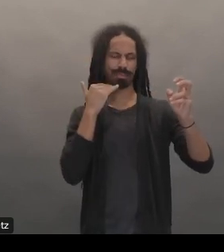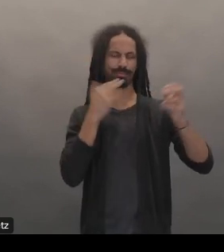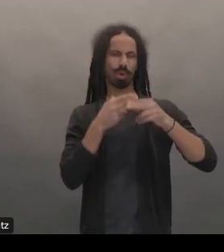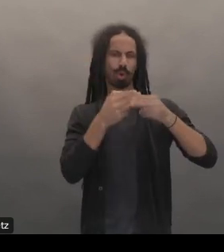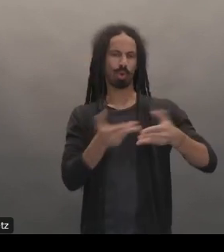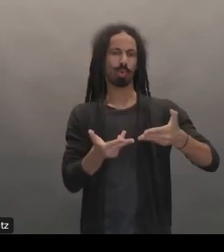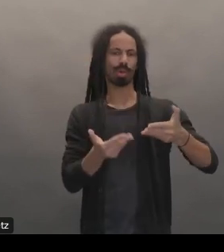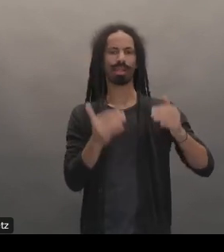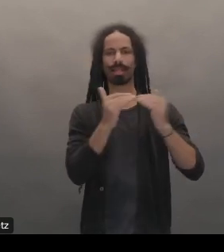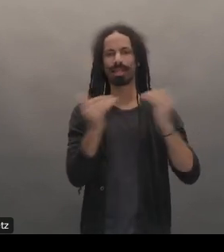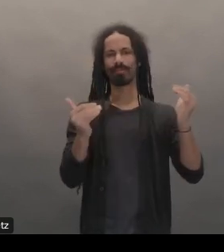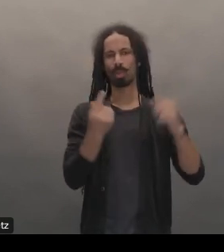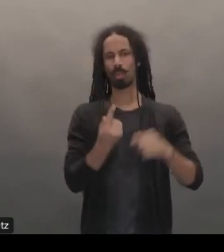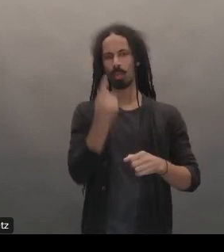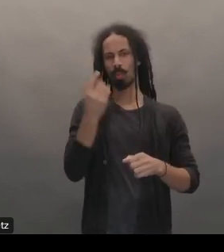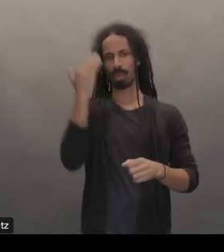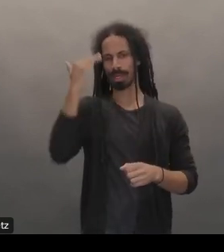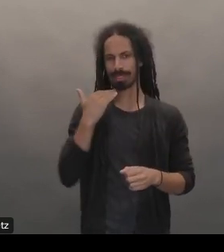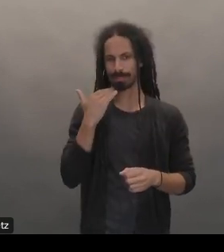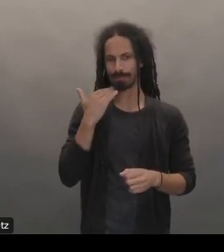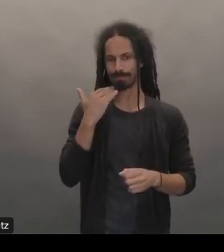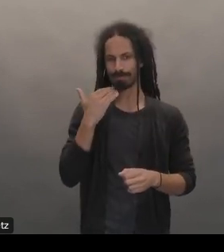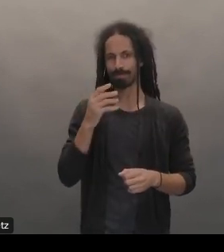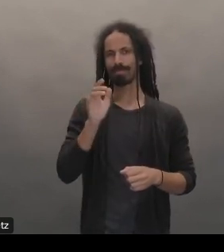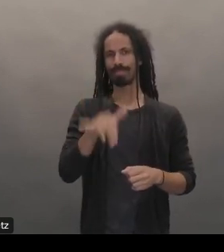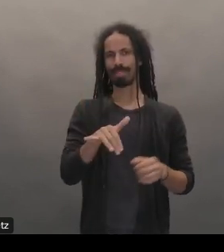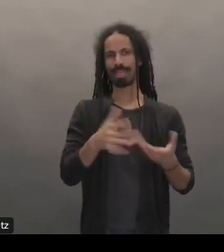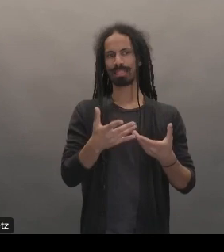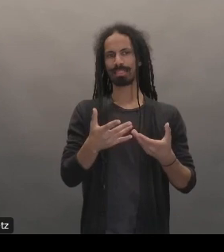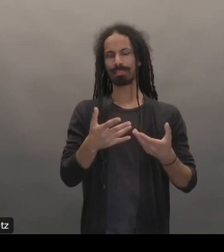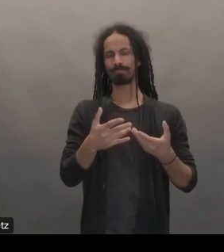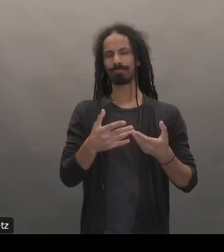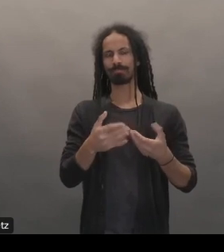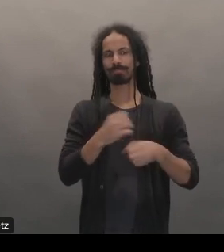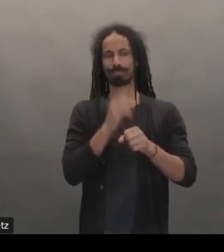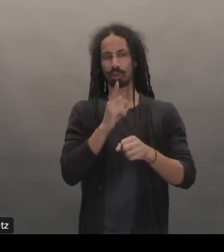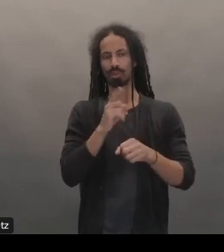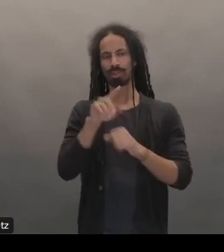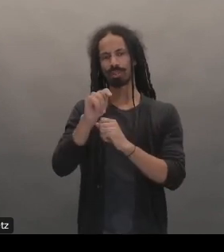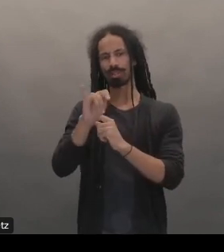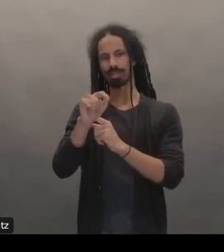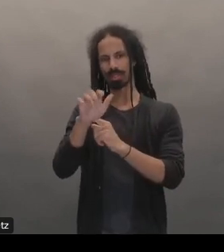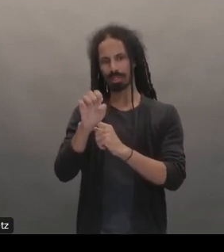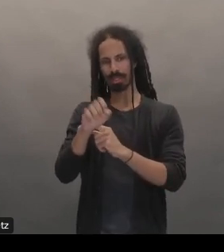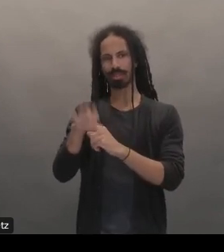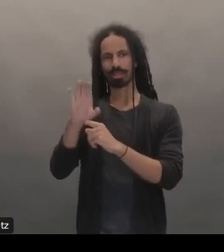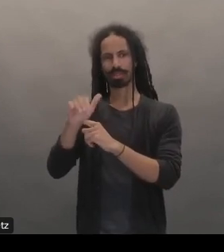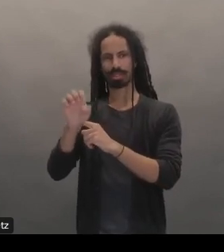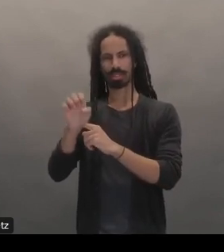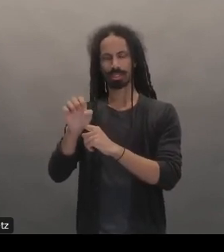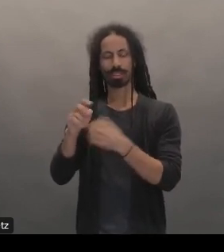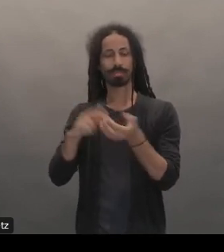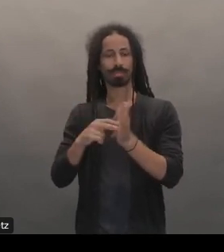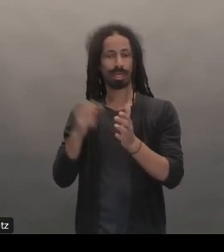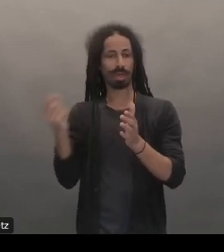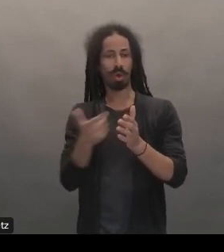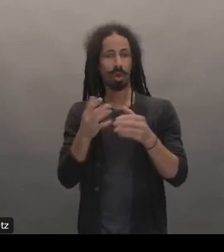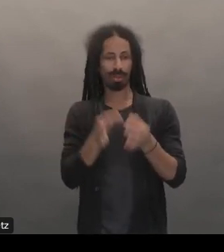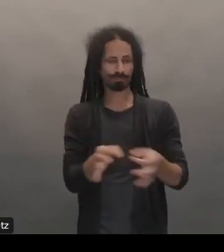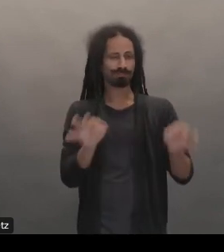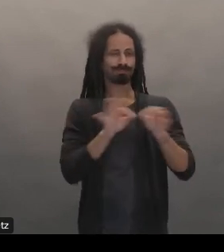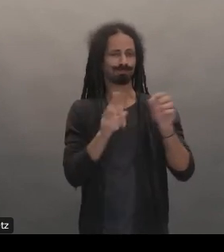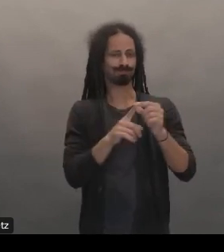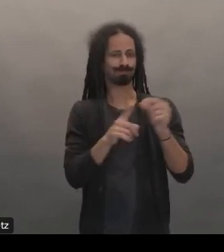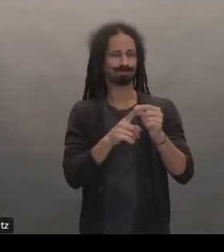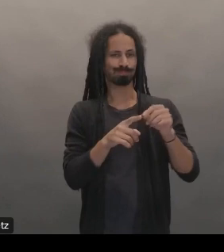in APA. That will be in title case, which means all the important words are capitalized. It will be centered